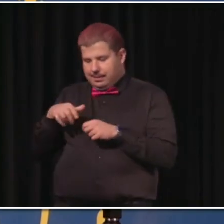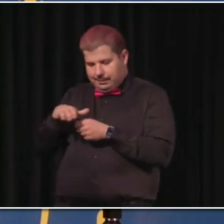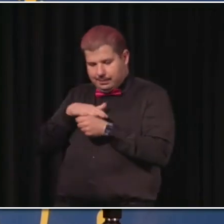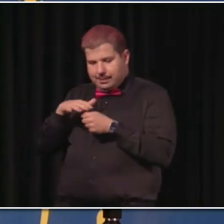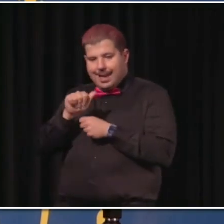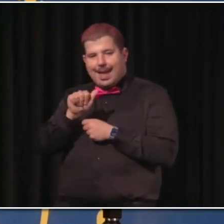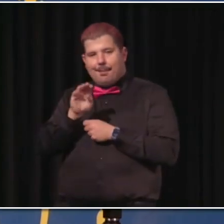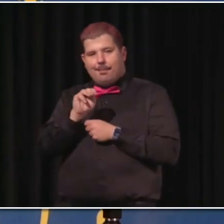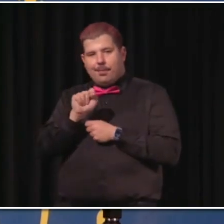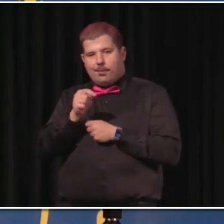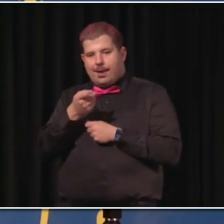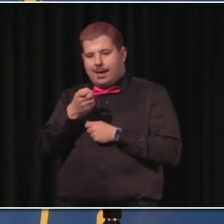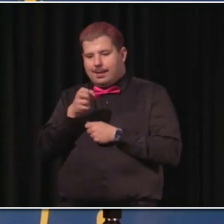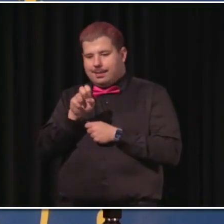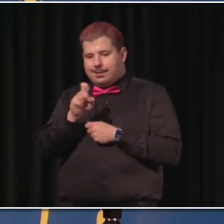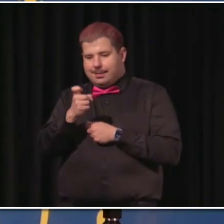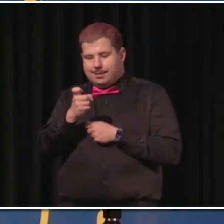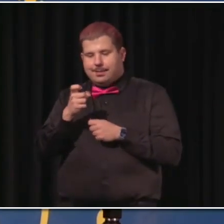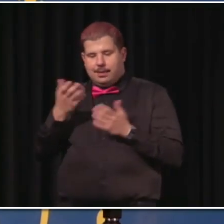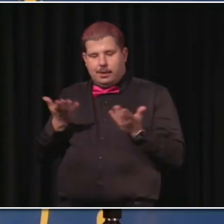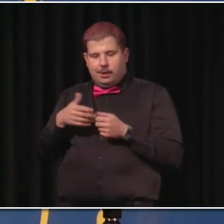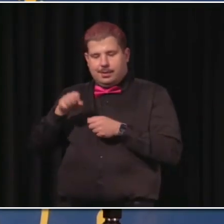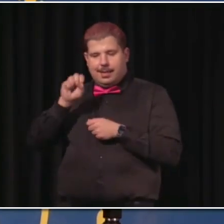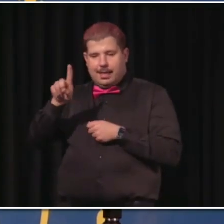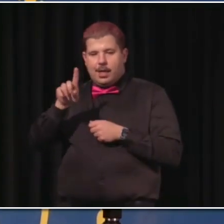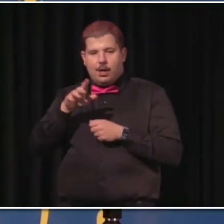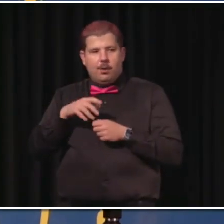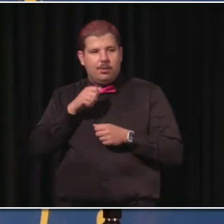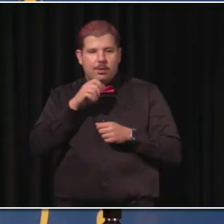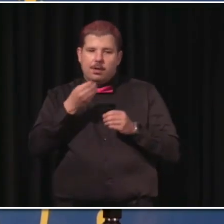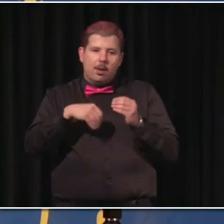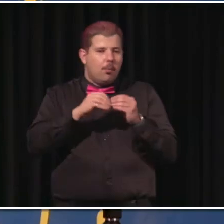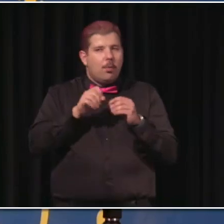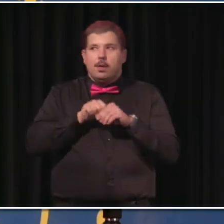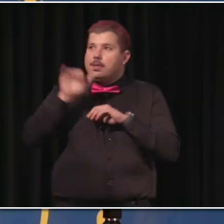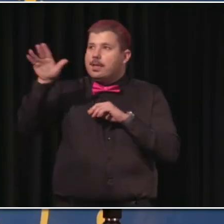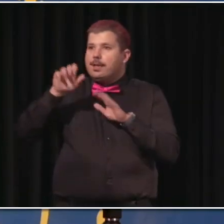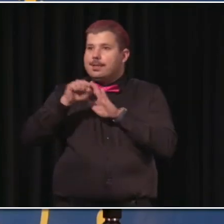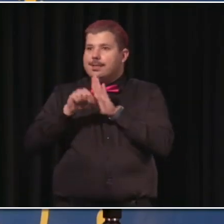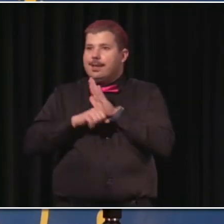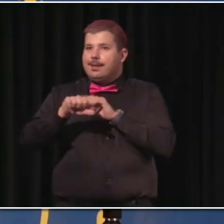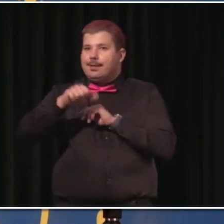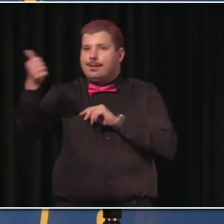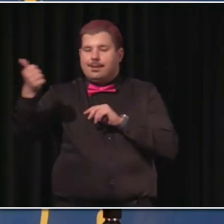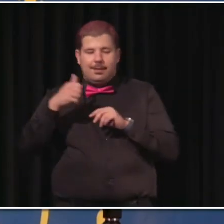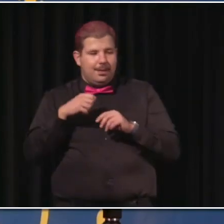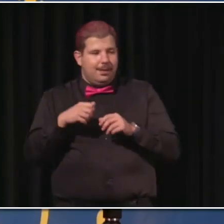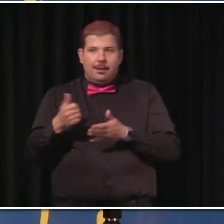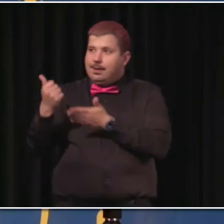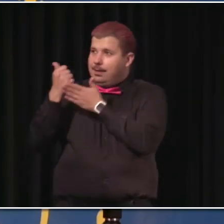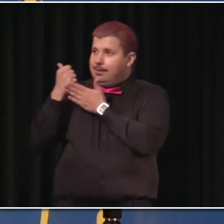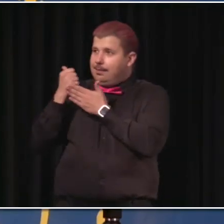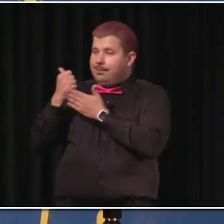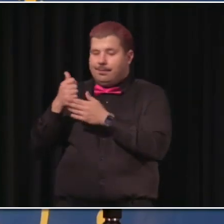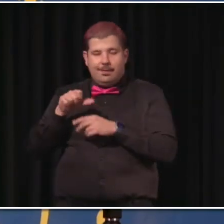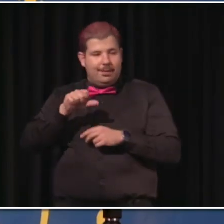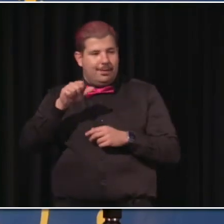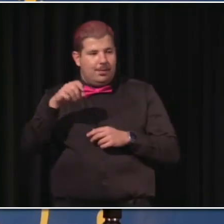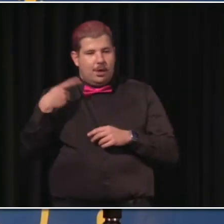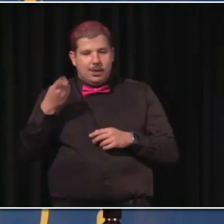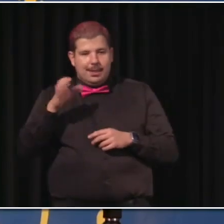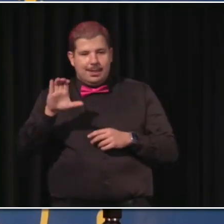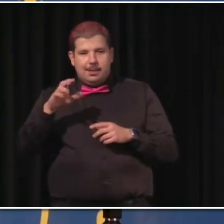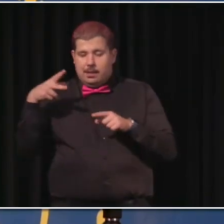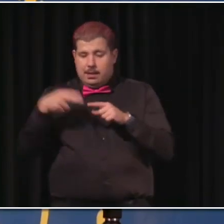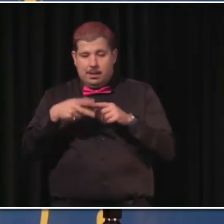No more sending samples out of state, no more waiting for federal help. With Washington slashing essential services,